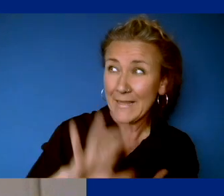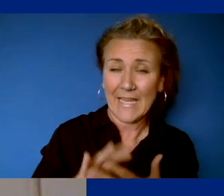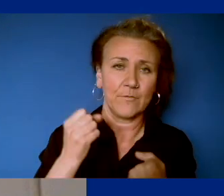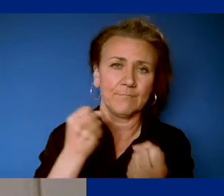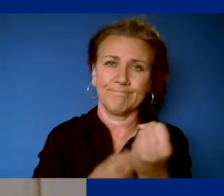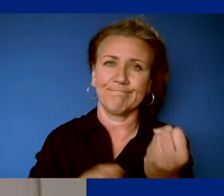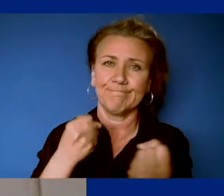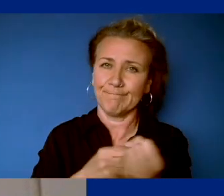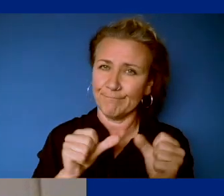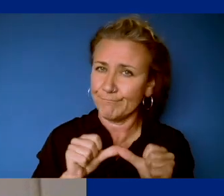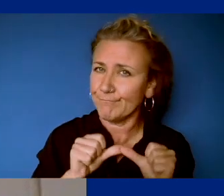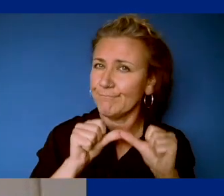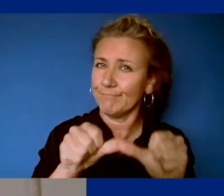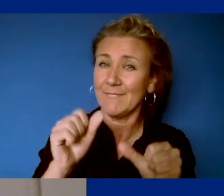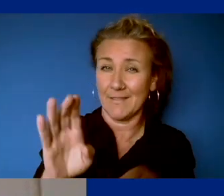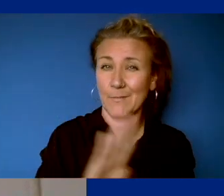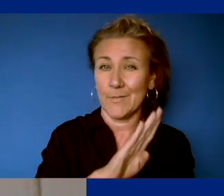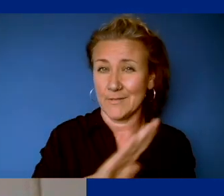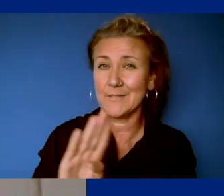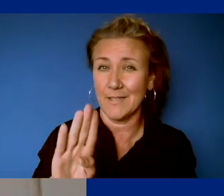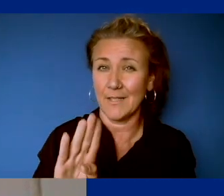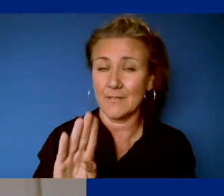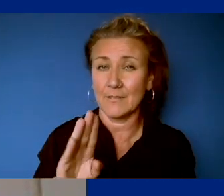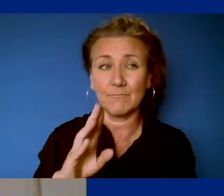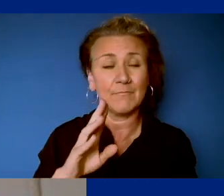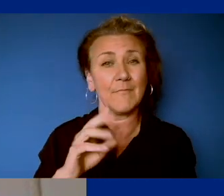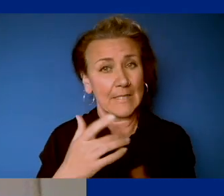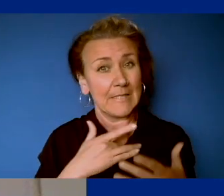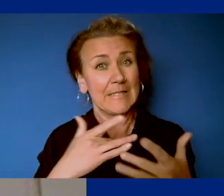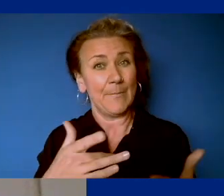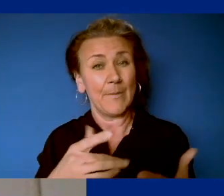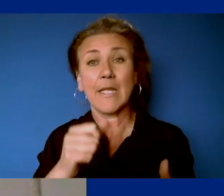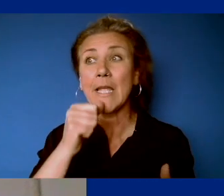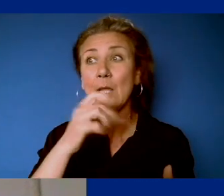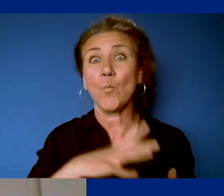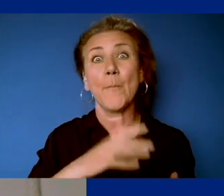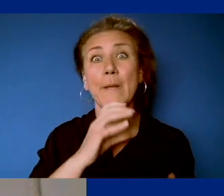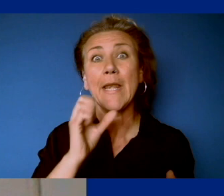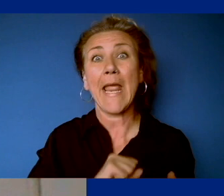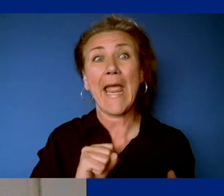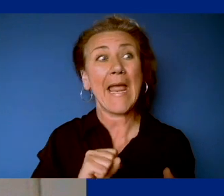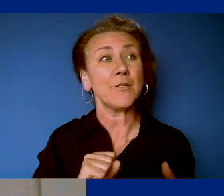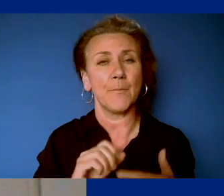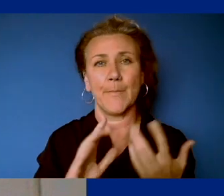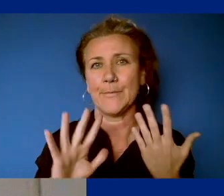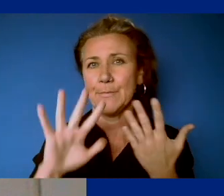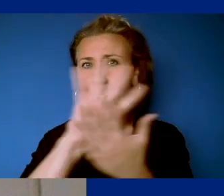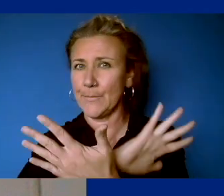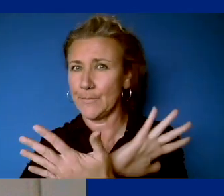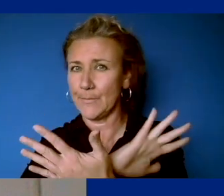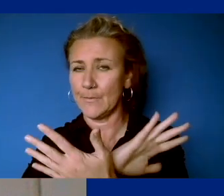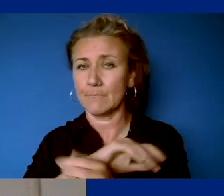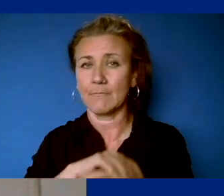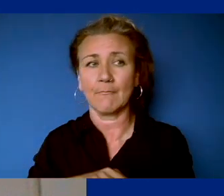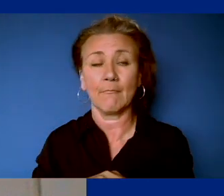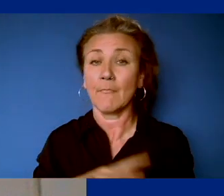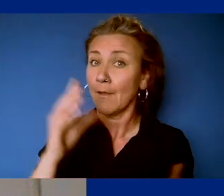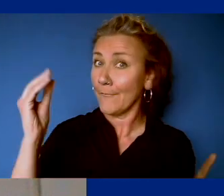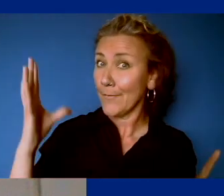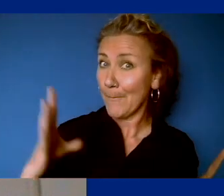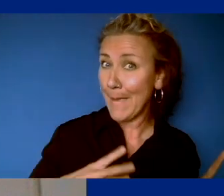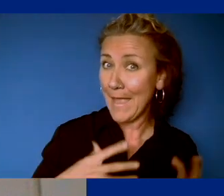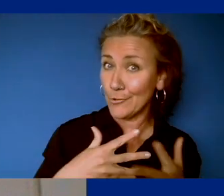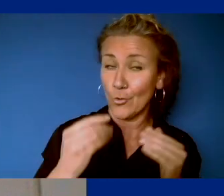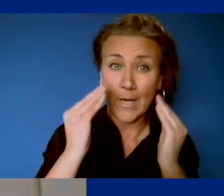This is relentlessly reinforced. And today, it's normal to expect a woman to hide her aging.